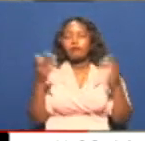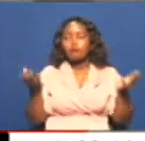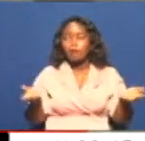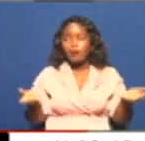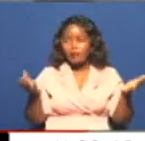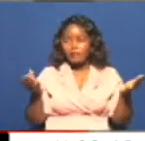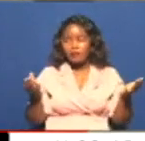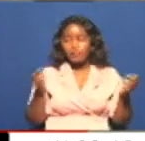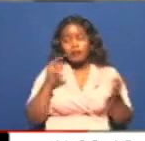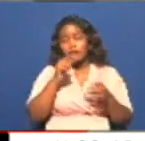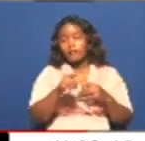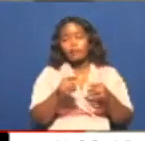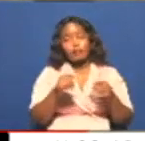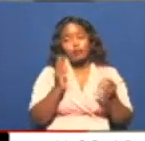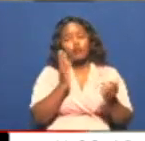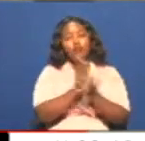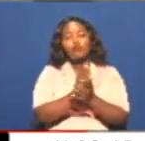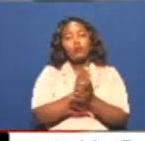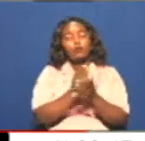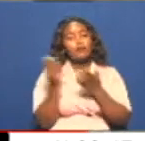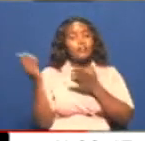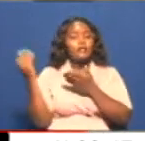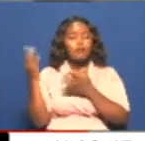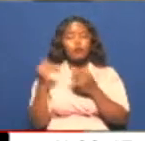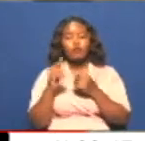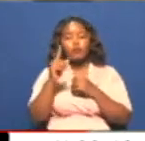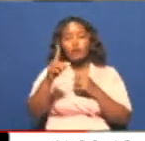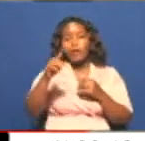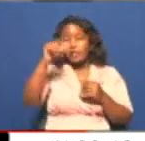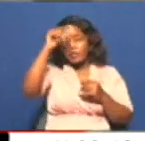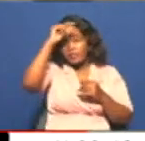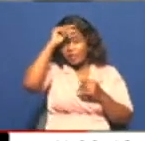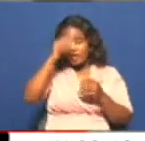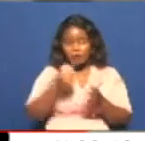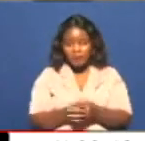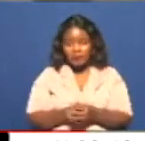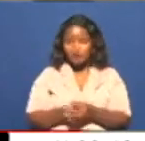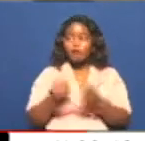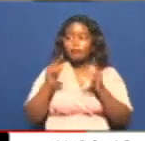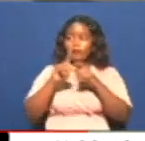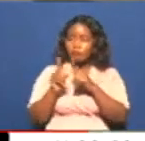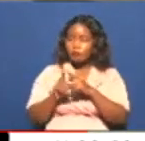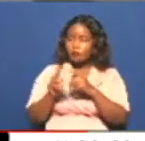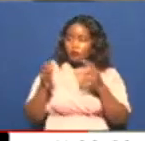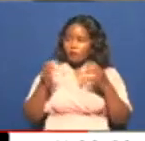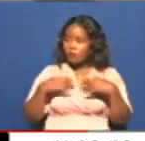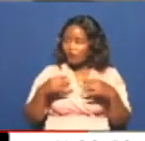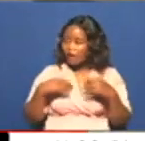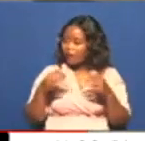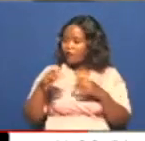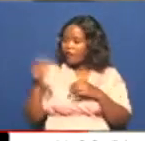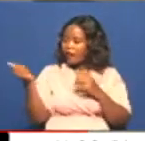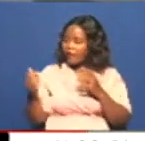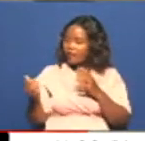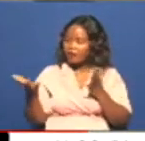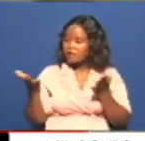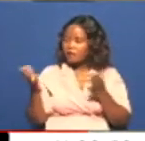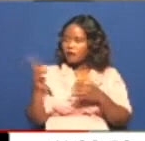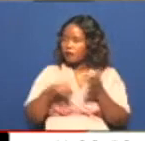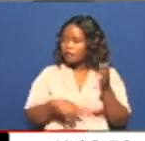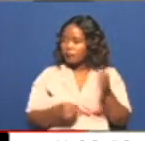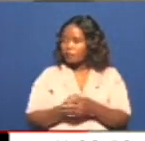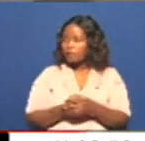That is actually supposed to be one government. Mm-hmm. You even have a further interesting bit where you have a